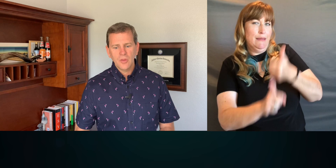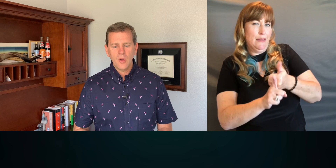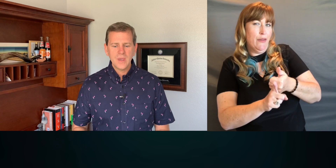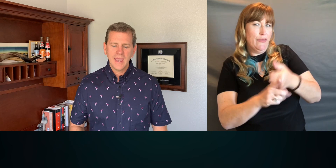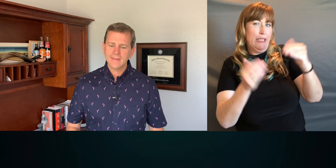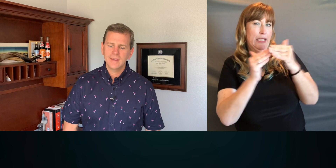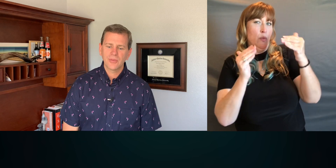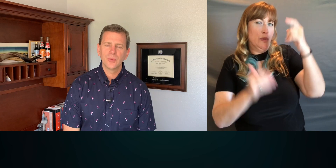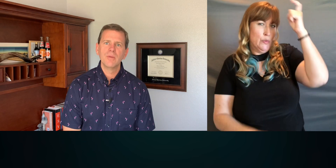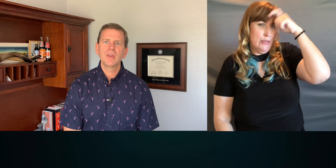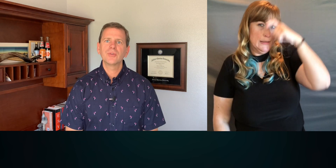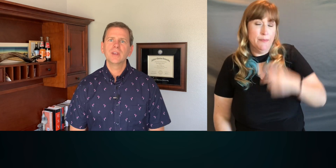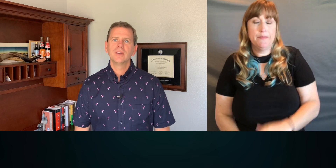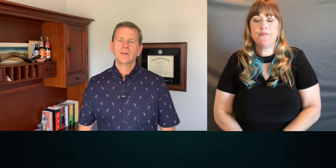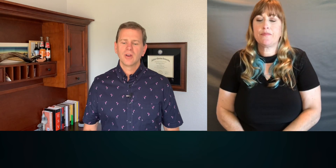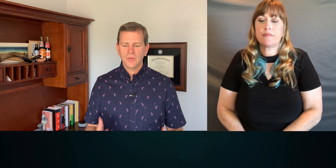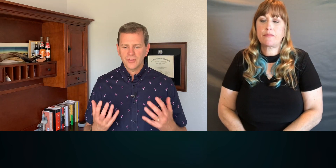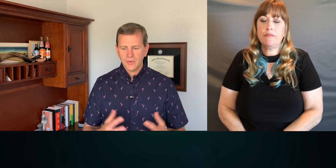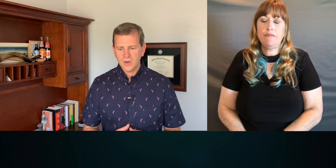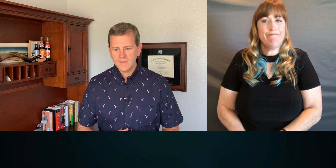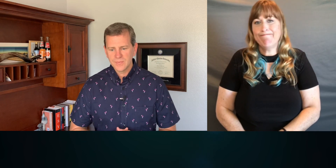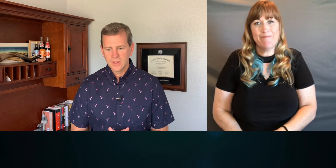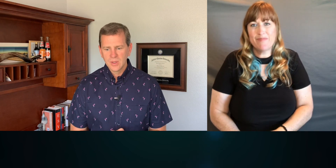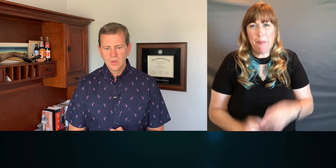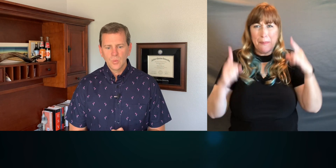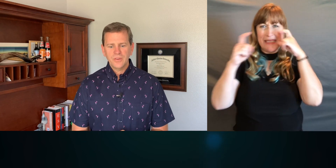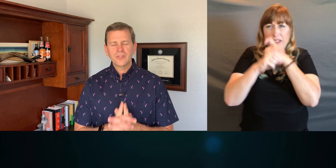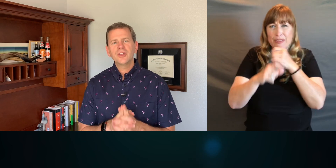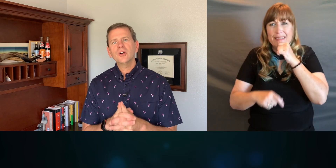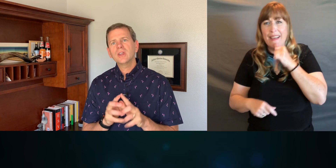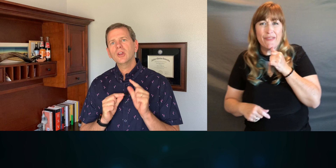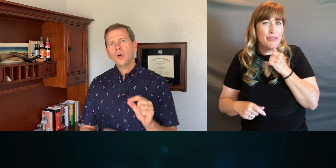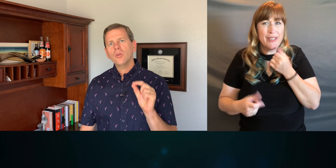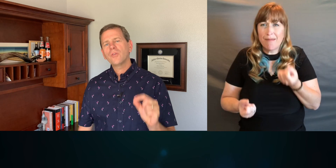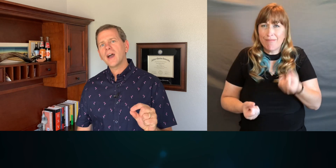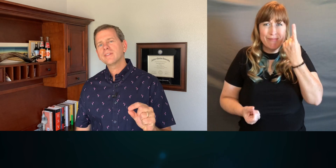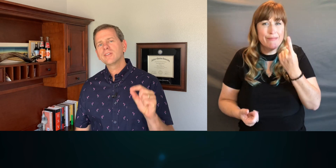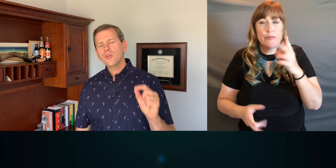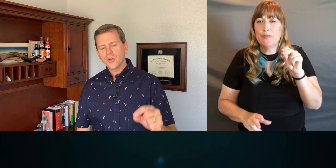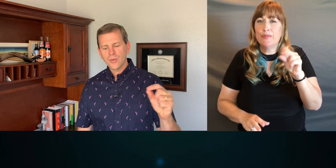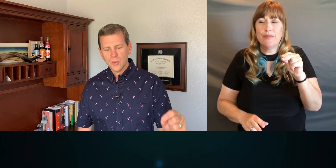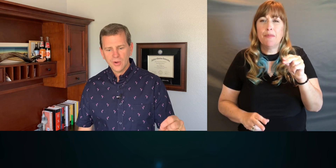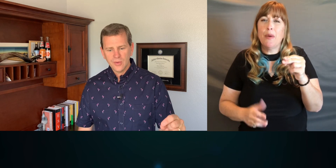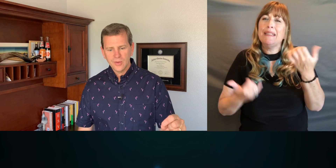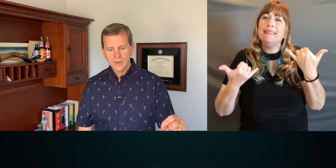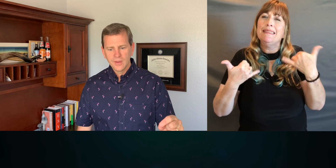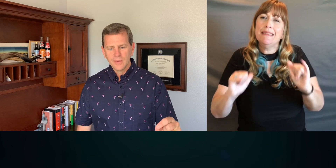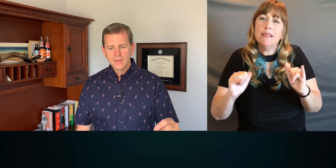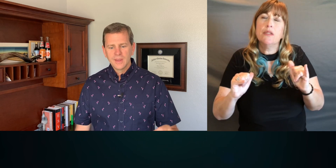You know, though we can't see through the mystery of suffering, we still can hold fast to the fear of the